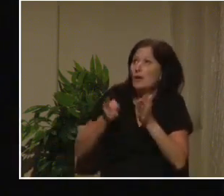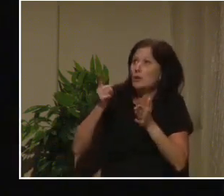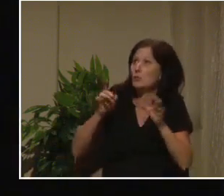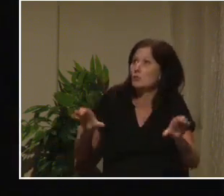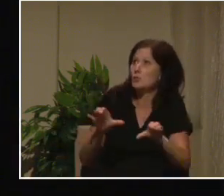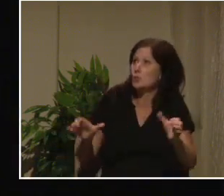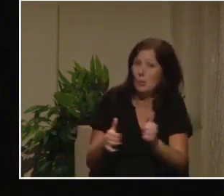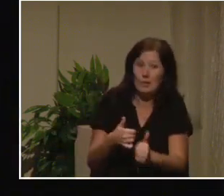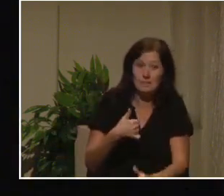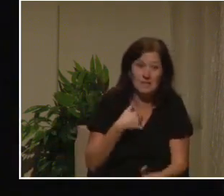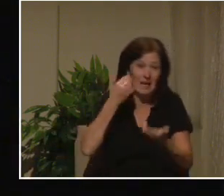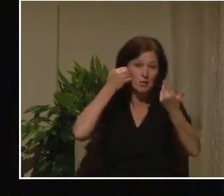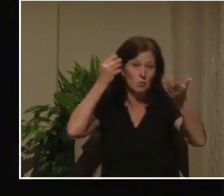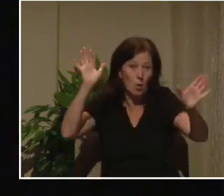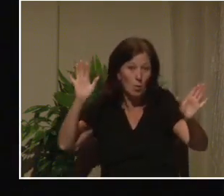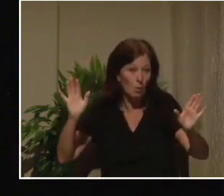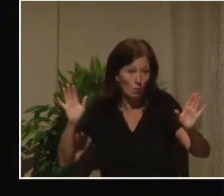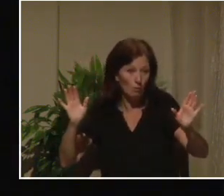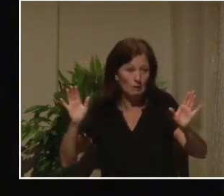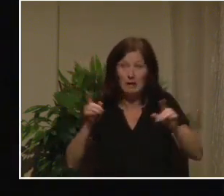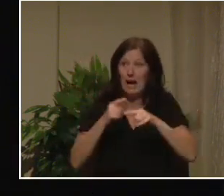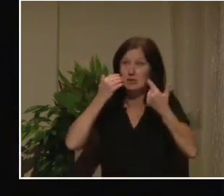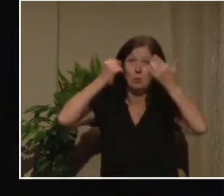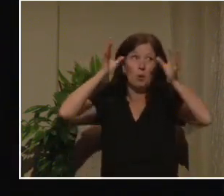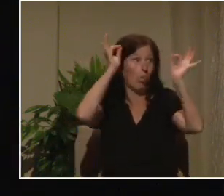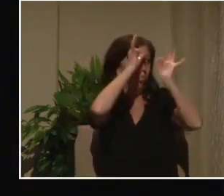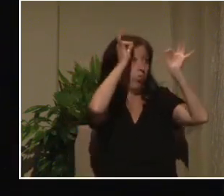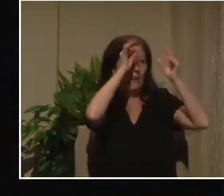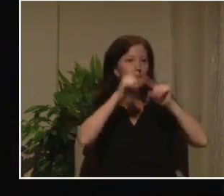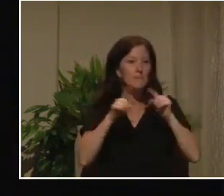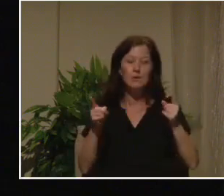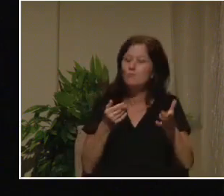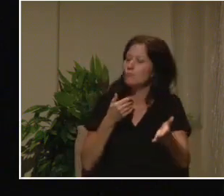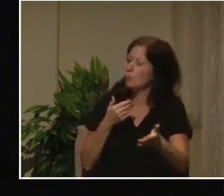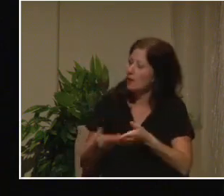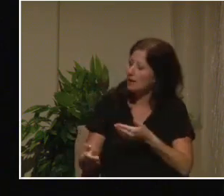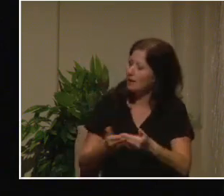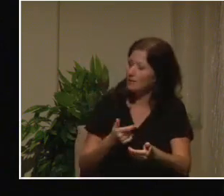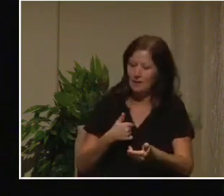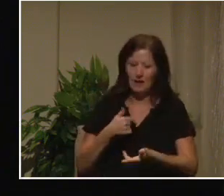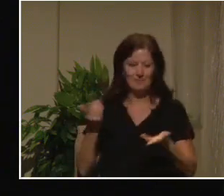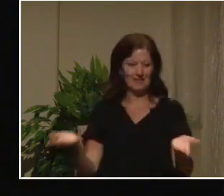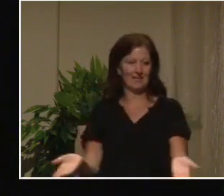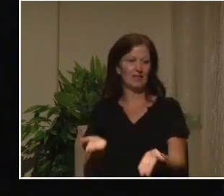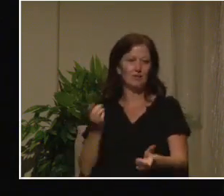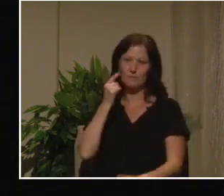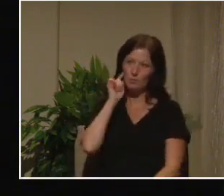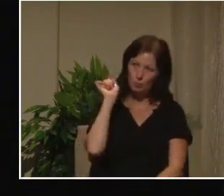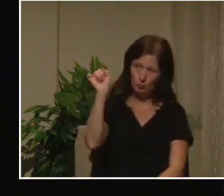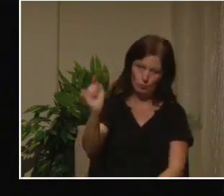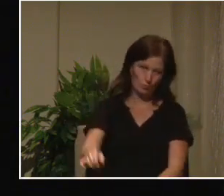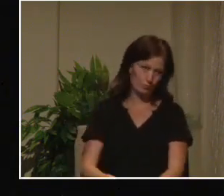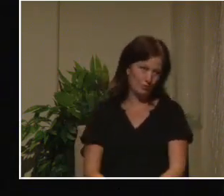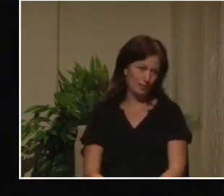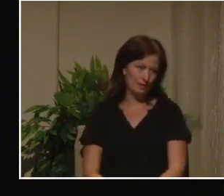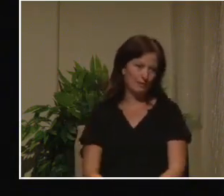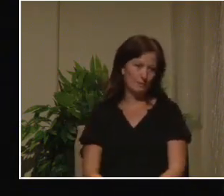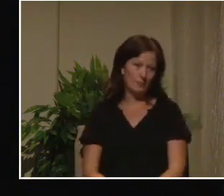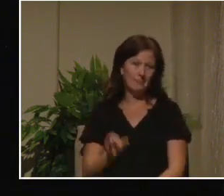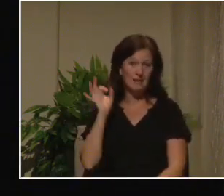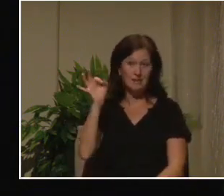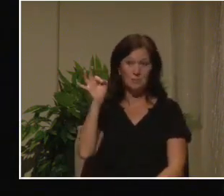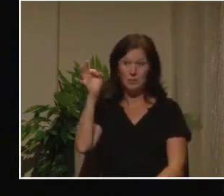want someone to do something, and I don't even know what it is. But whatever it is, here am I. As it turns out, it's a preacher's